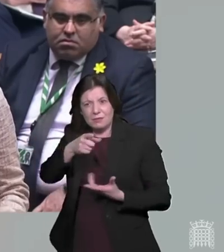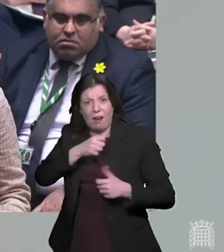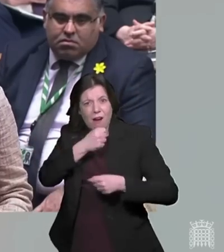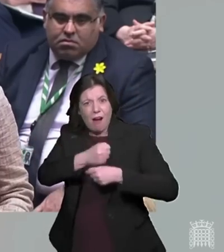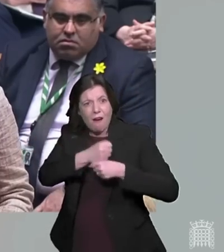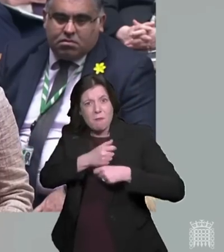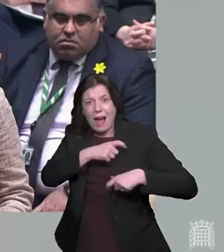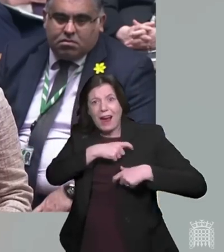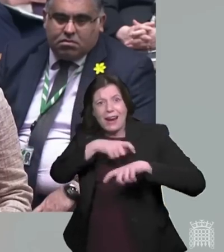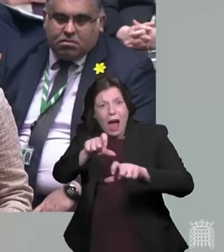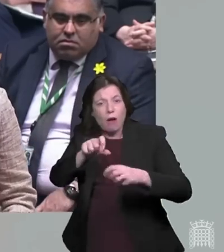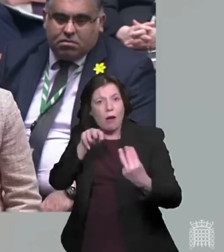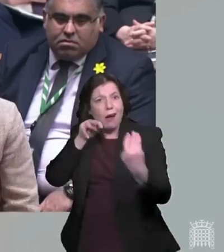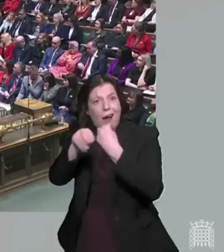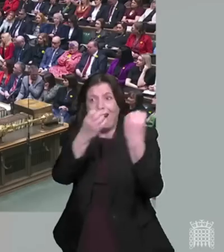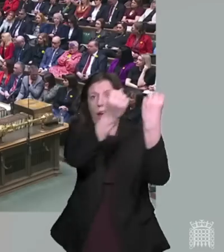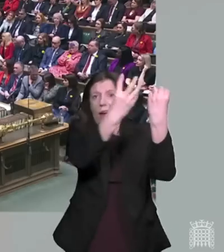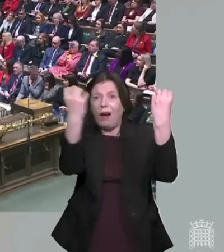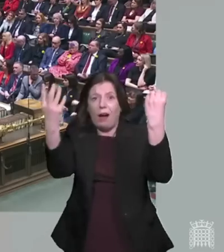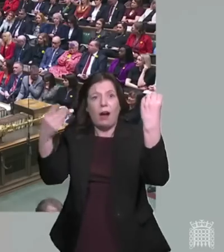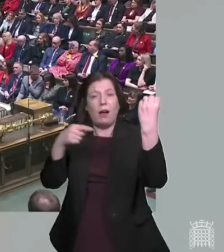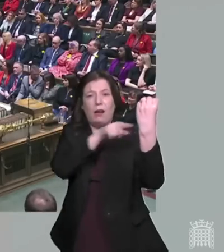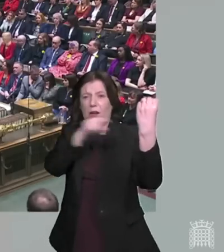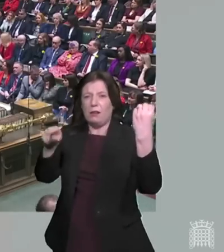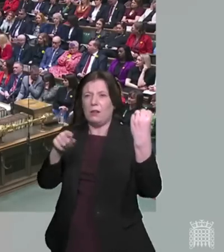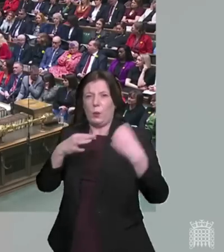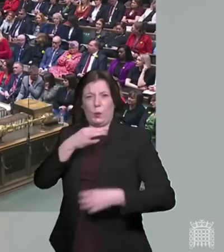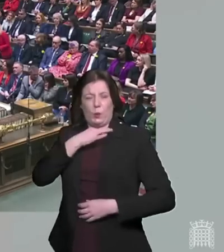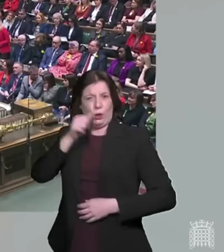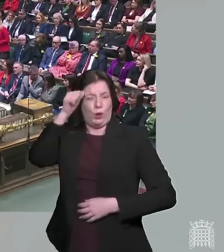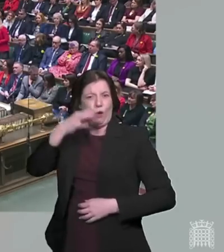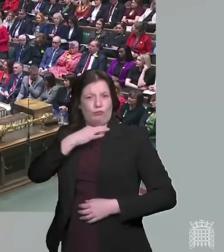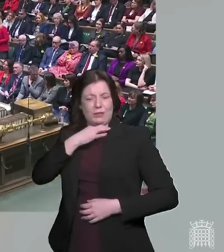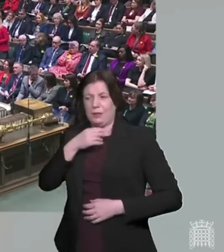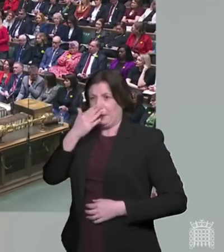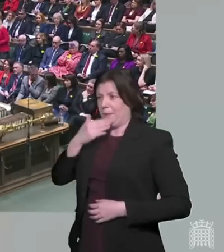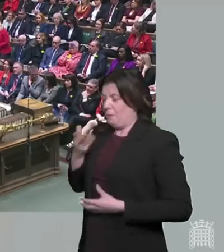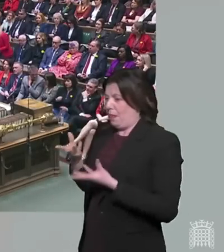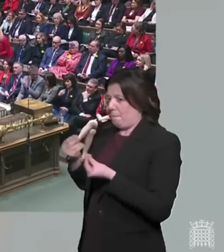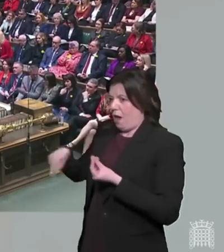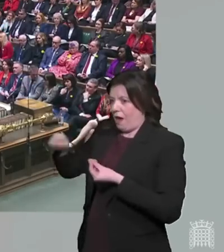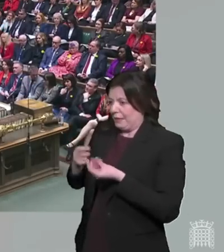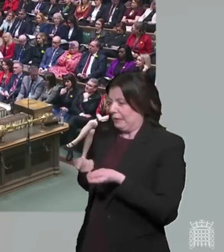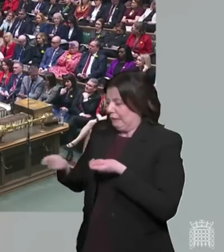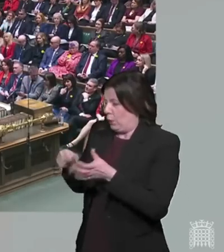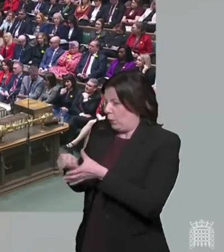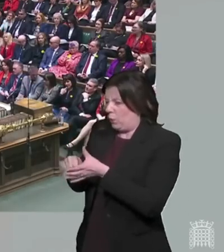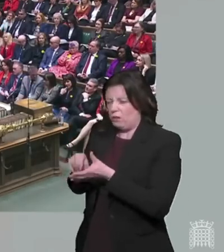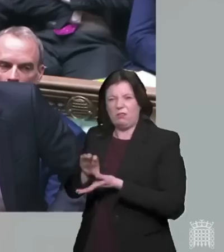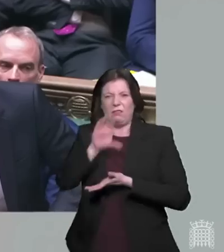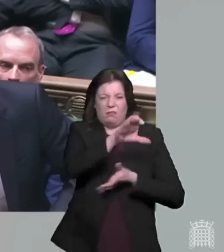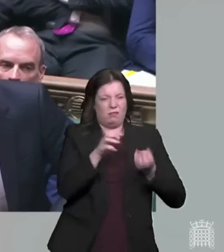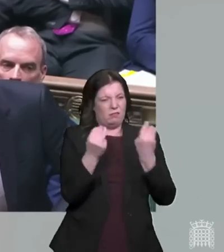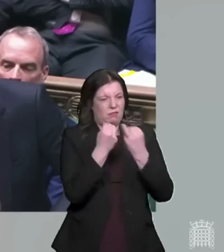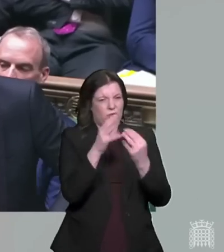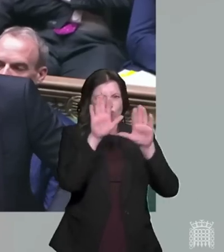ahead with these death trap roads? Prime Minister. Well, Mr. Speaker, safety on our roads is our absolute